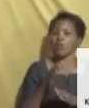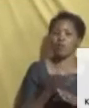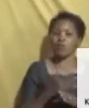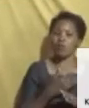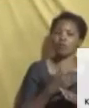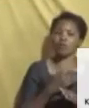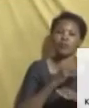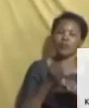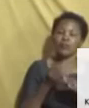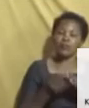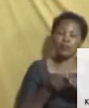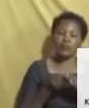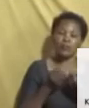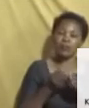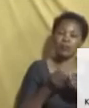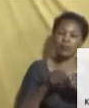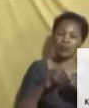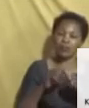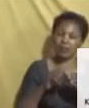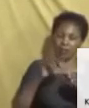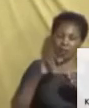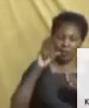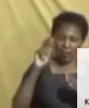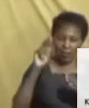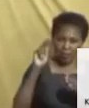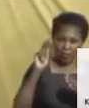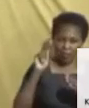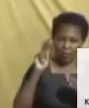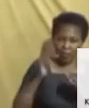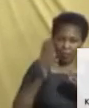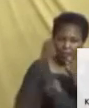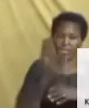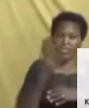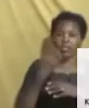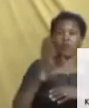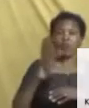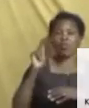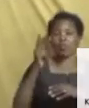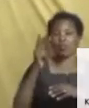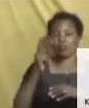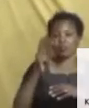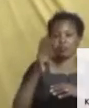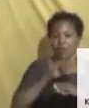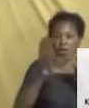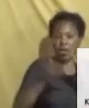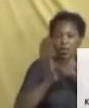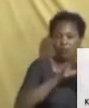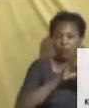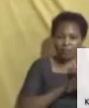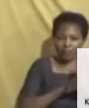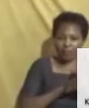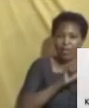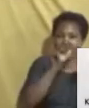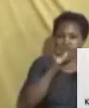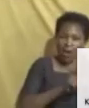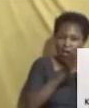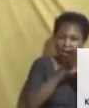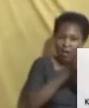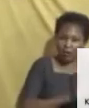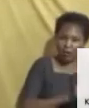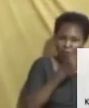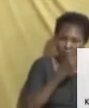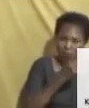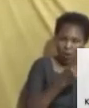Republic under the Constitution. Now, under Article 1, the sovereignty of the people has